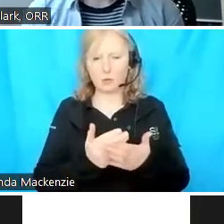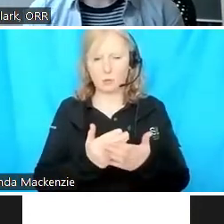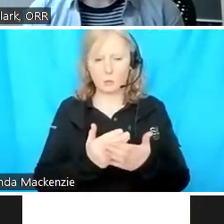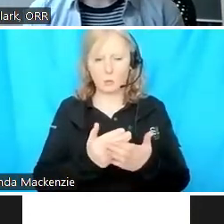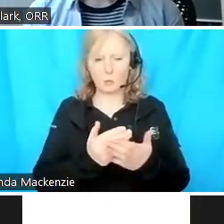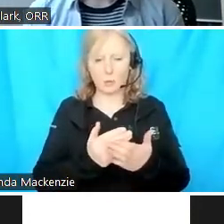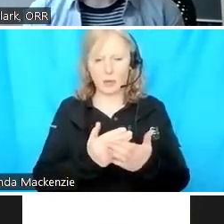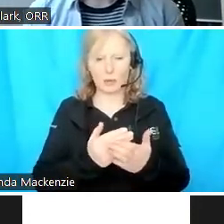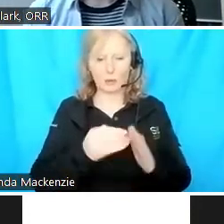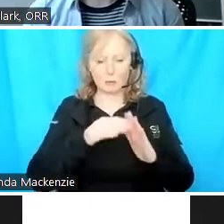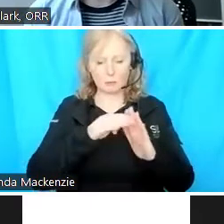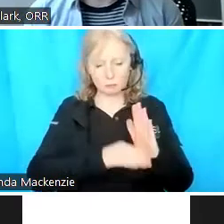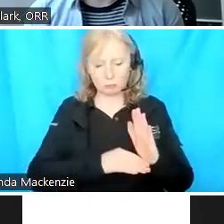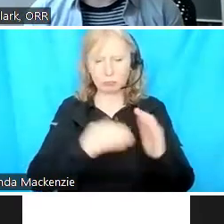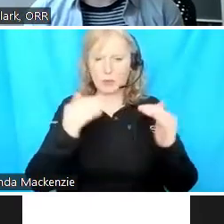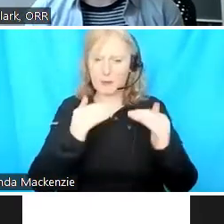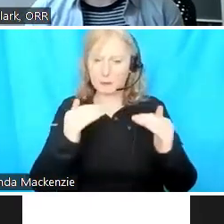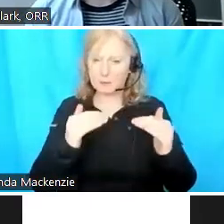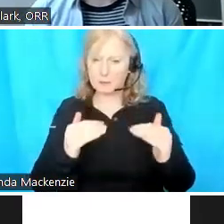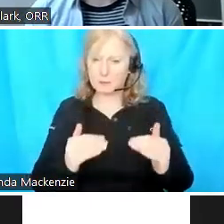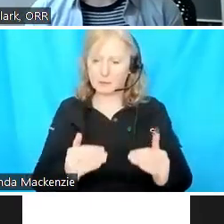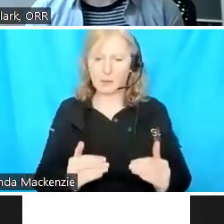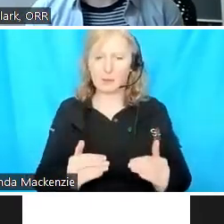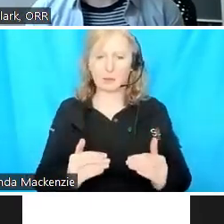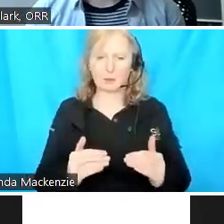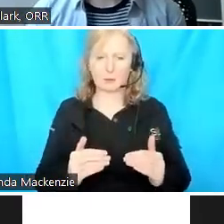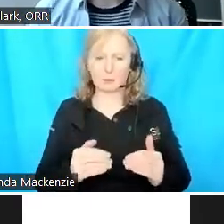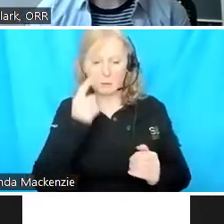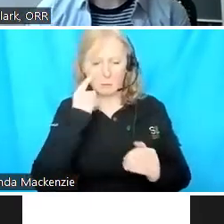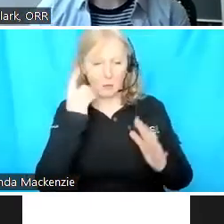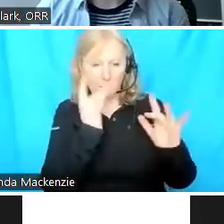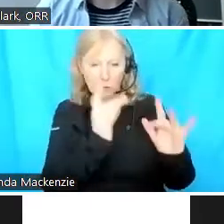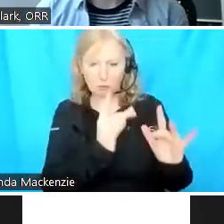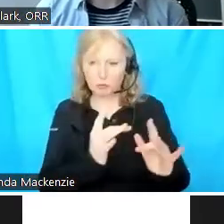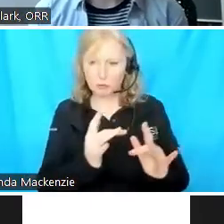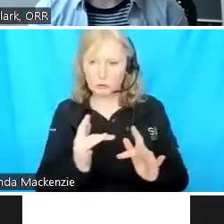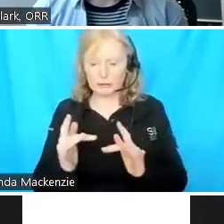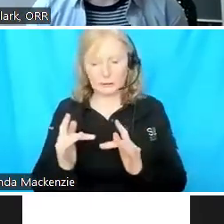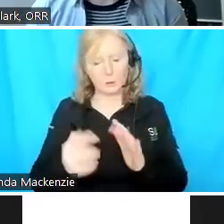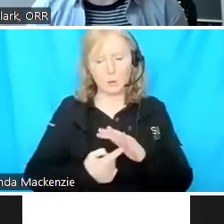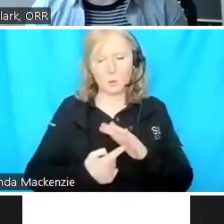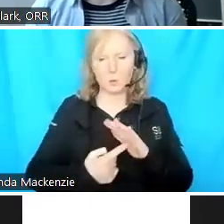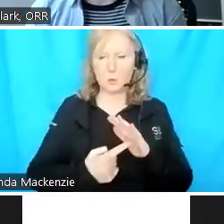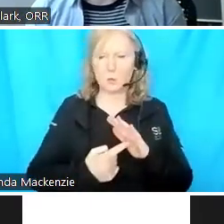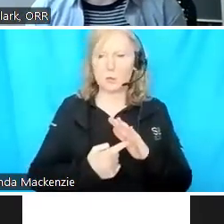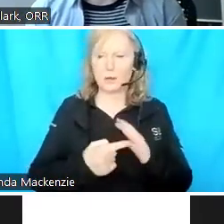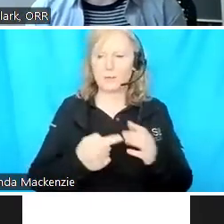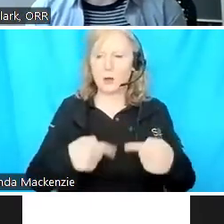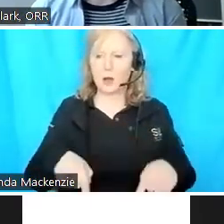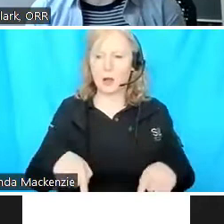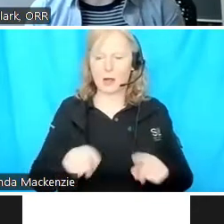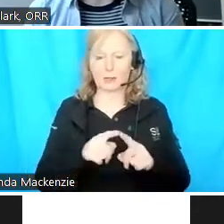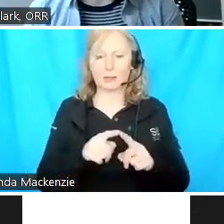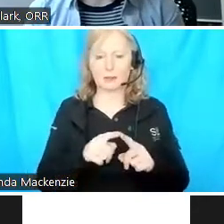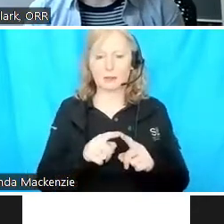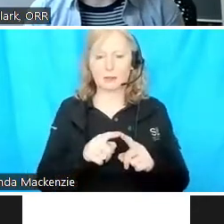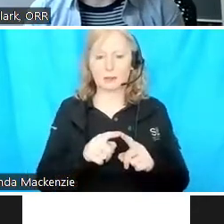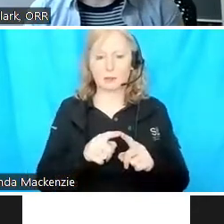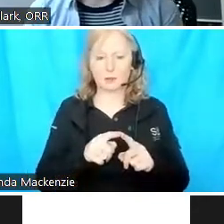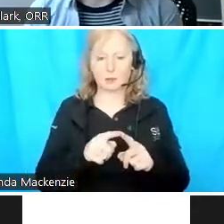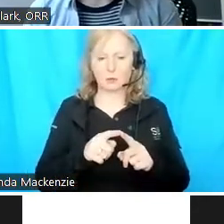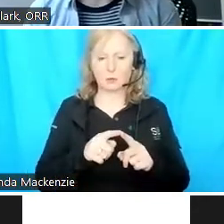they continue to be met. So therefore monitoring is such a crucial part of our work. So in the lead up to July last